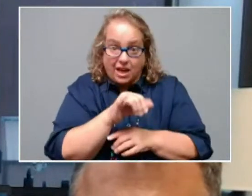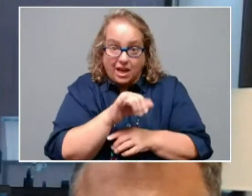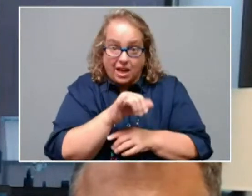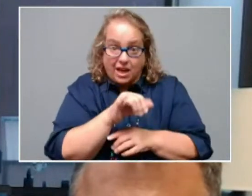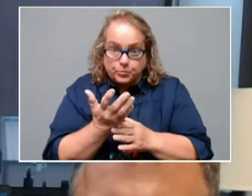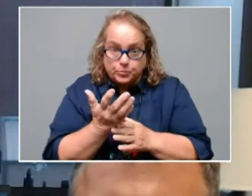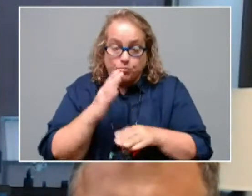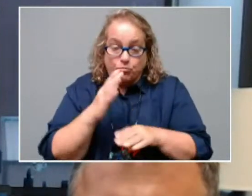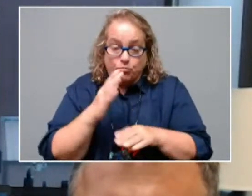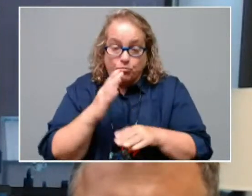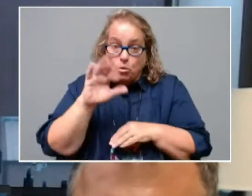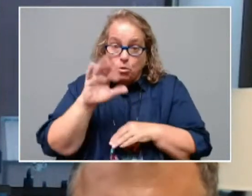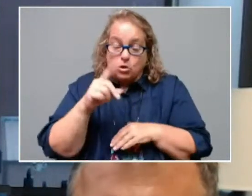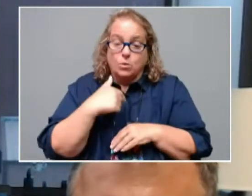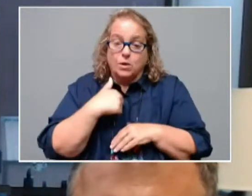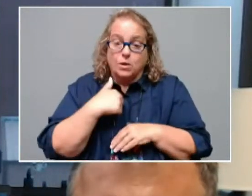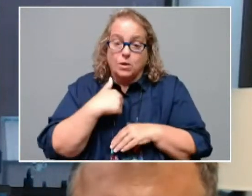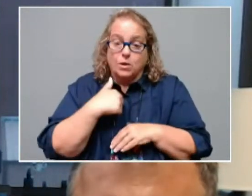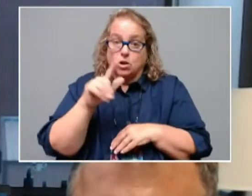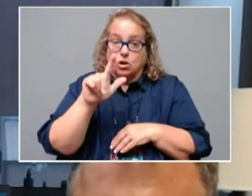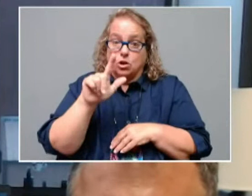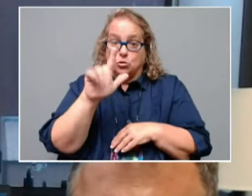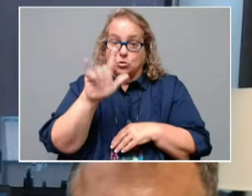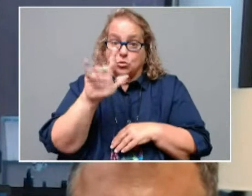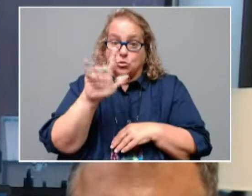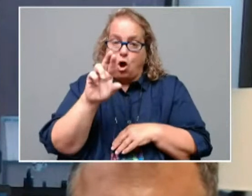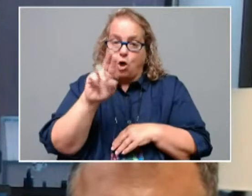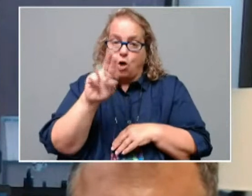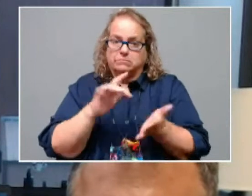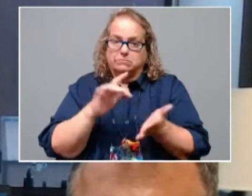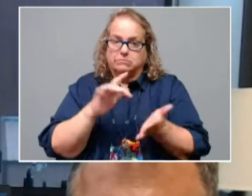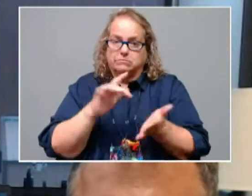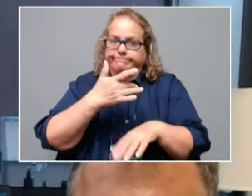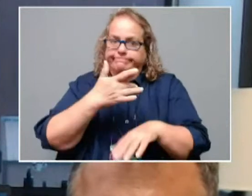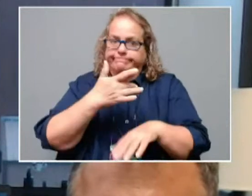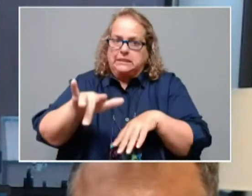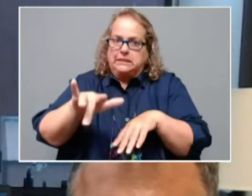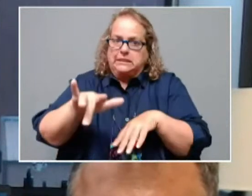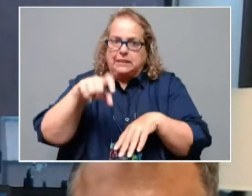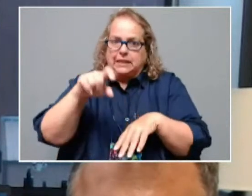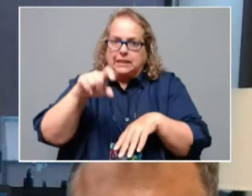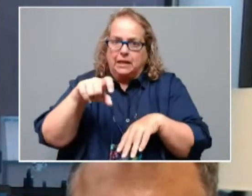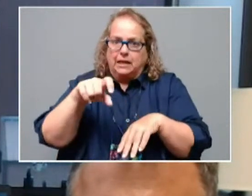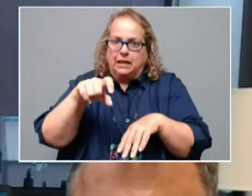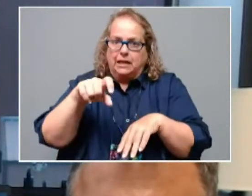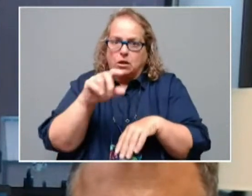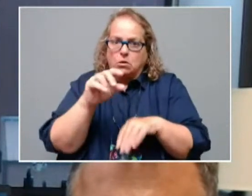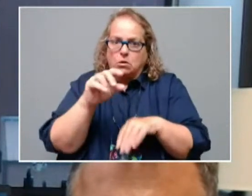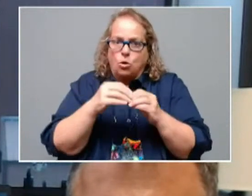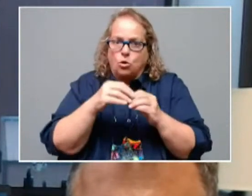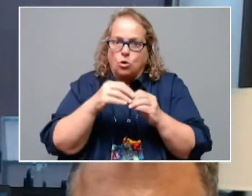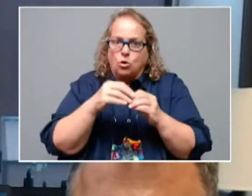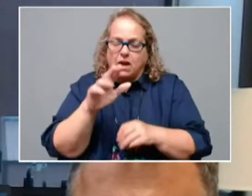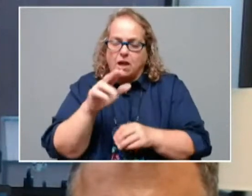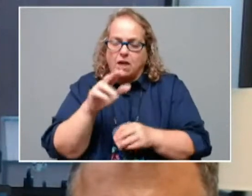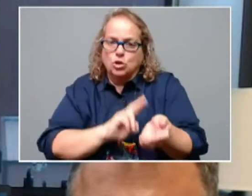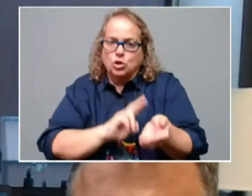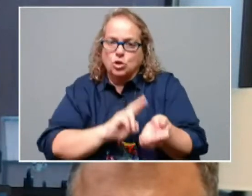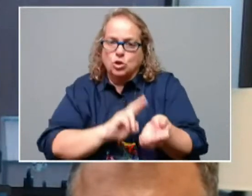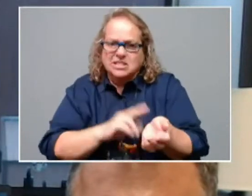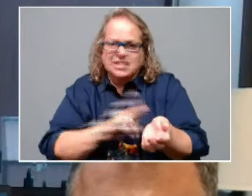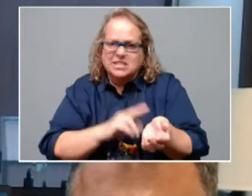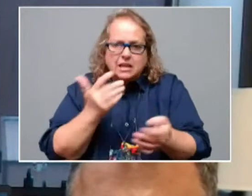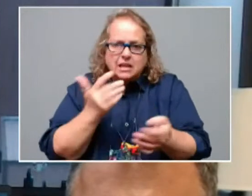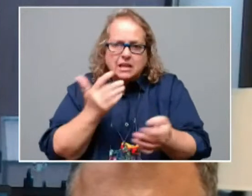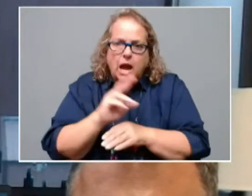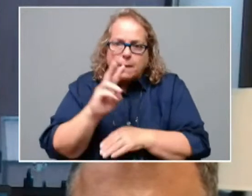25 RN vacancies. It's just a nightmare to try to staff these med-surg units. And it's not just